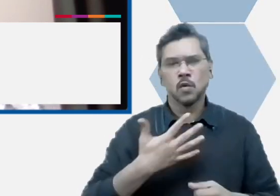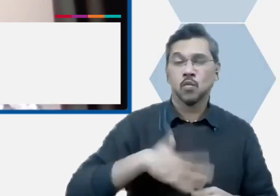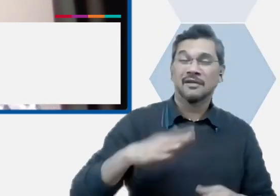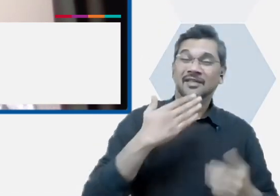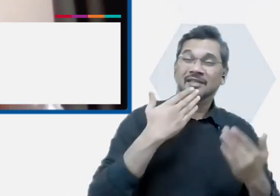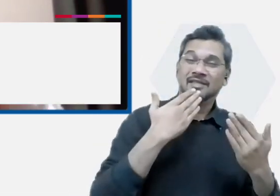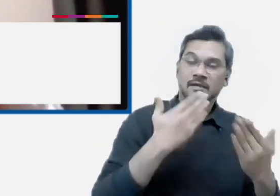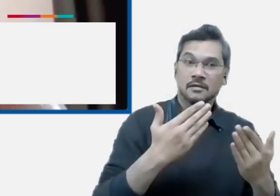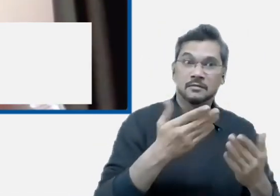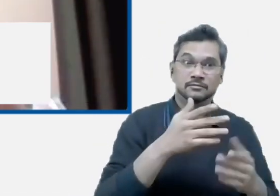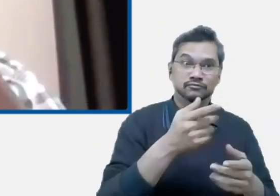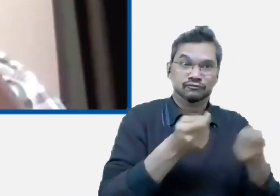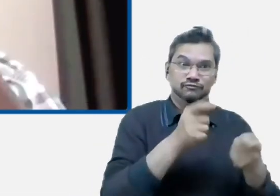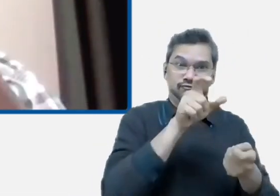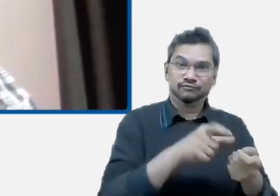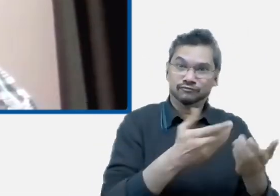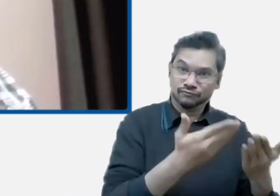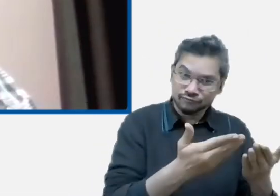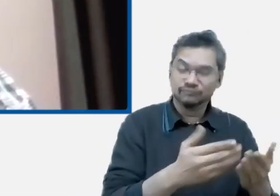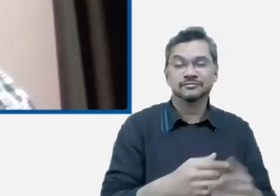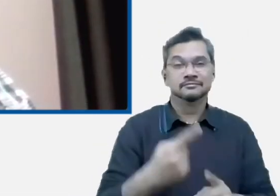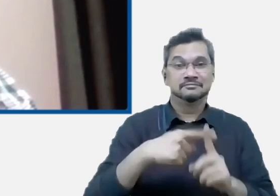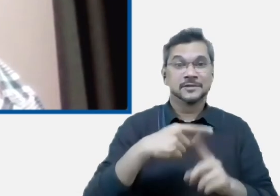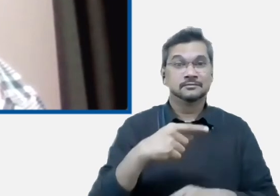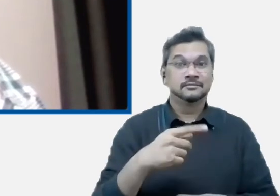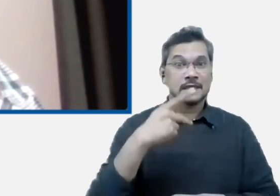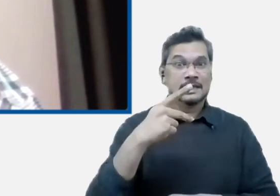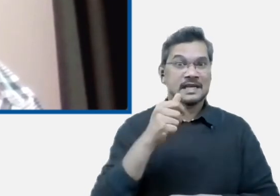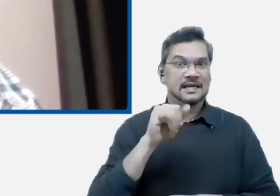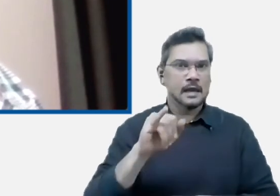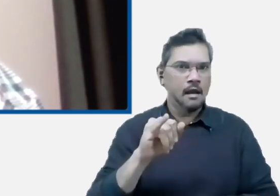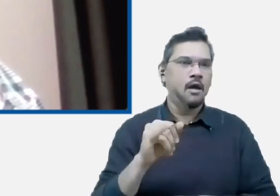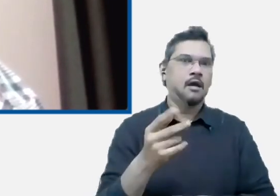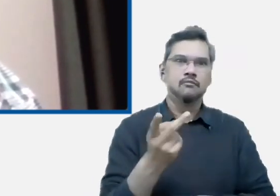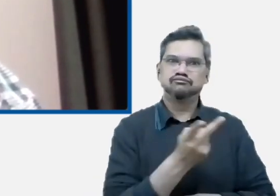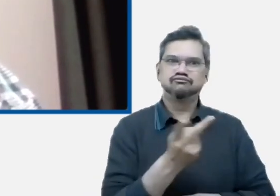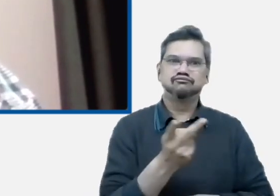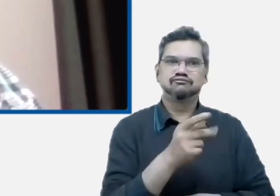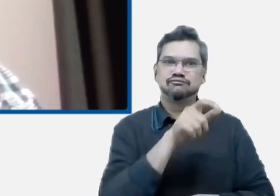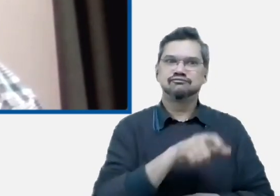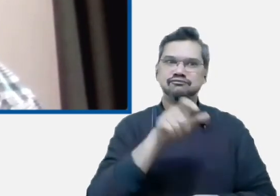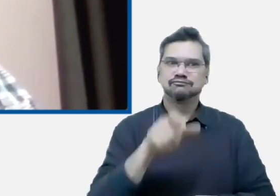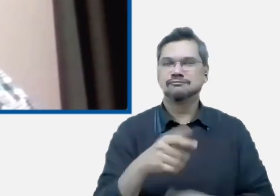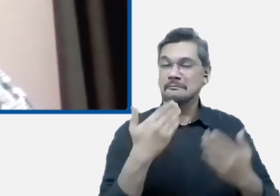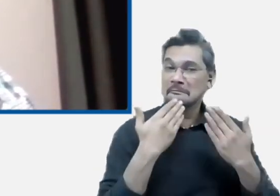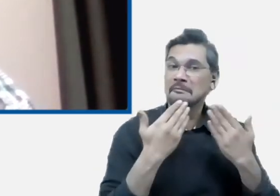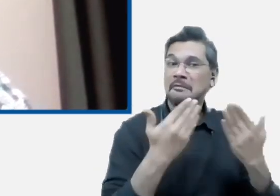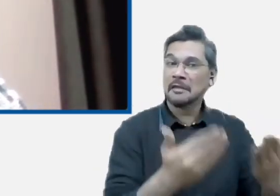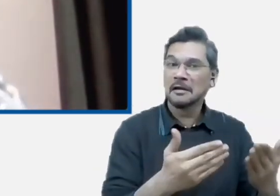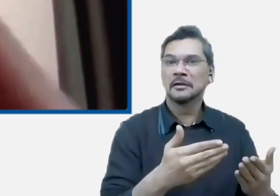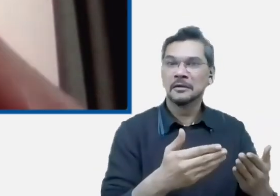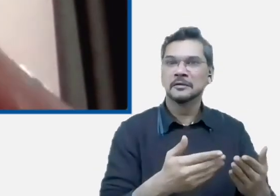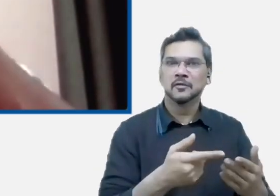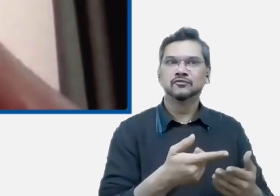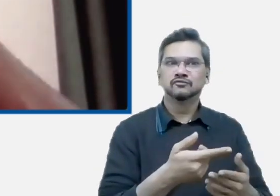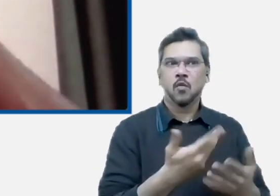Gatkuthkai for your comments, which are actually very good and instructive.